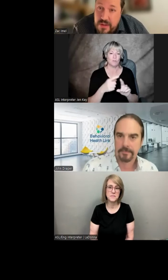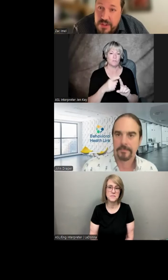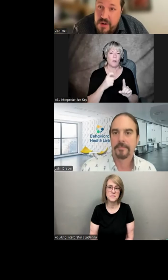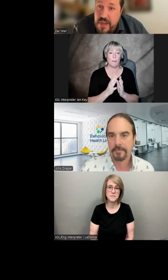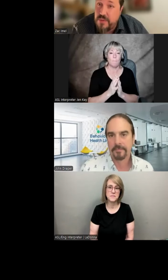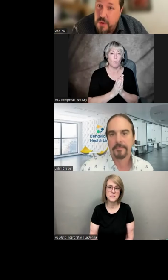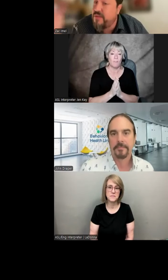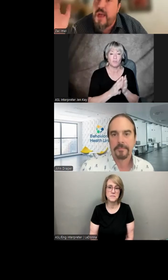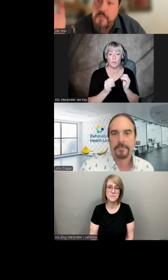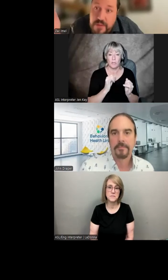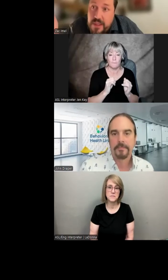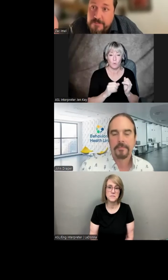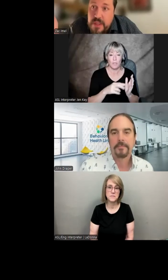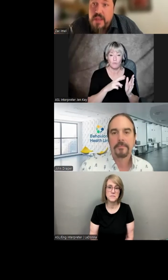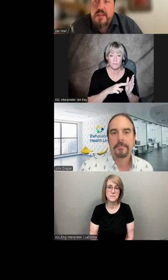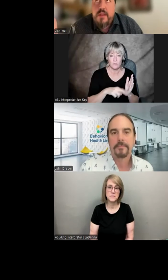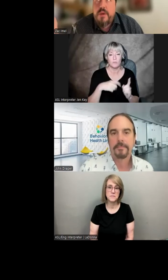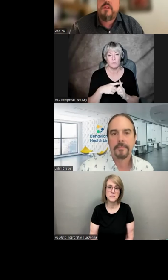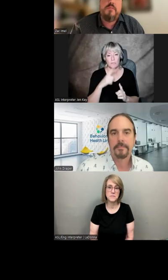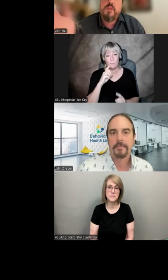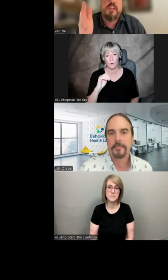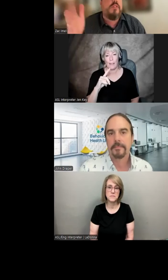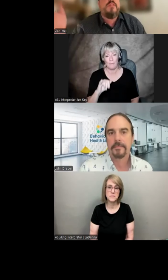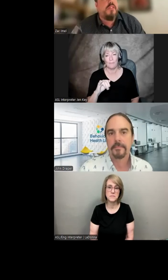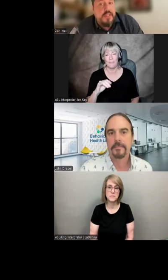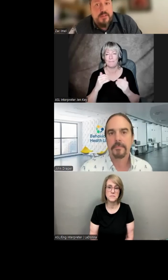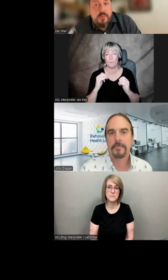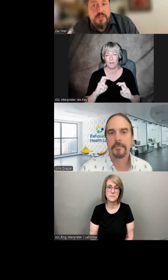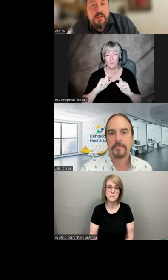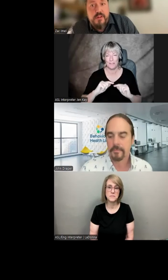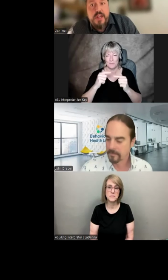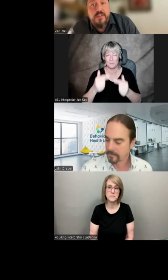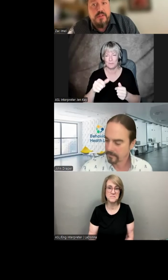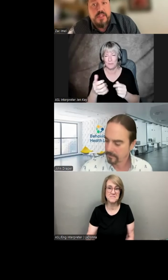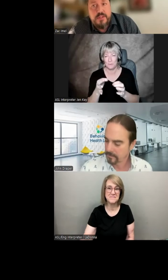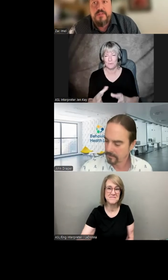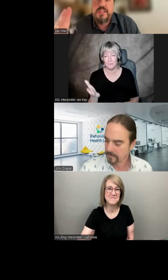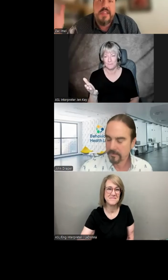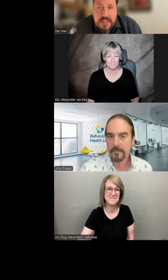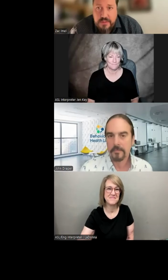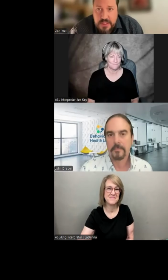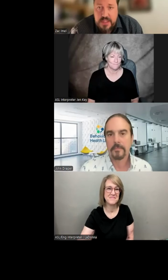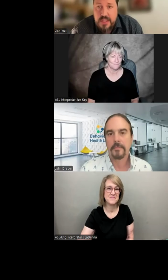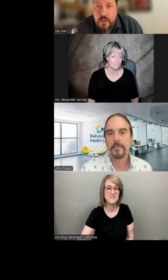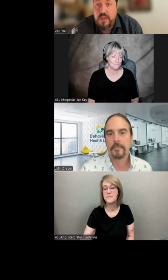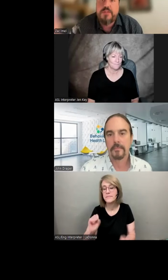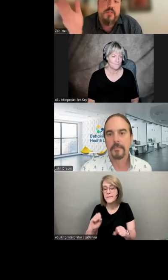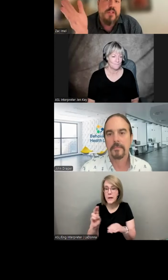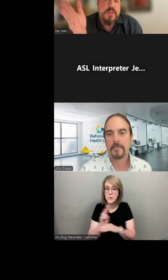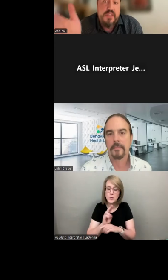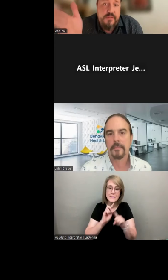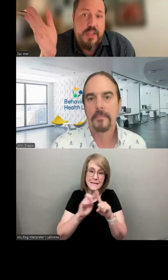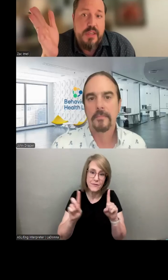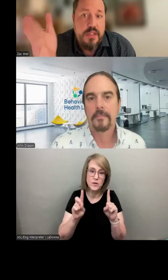interviewing literature as well for empathy. But we could go down the list with a variety of other skills. So things like active listening as well. Those are